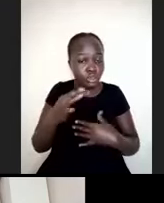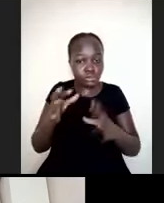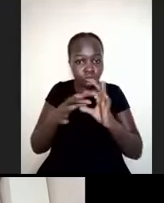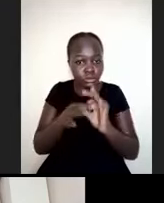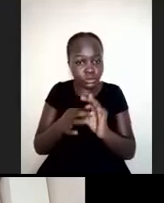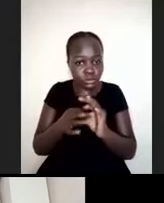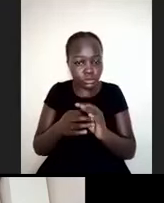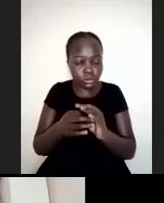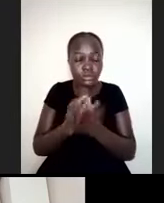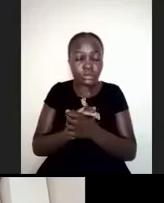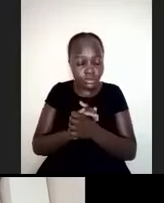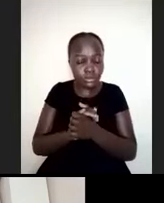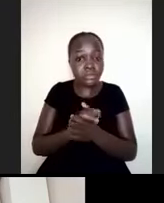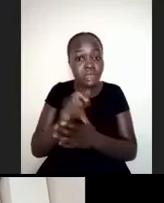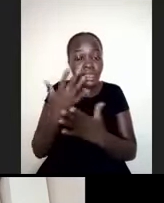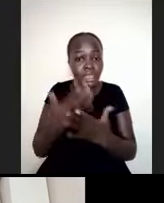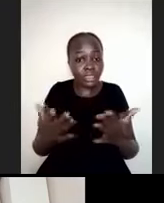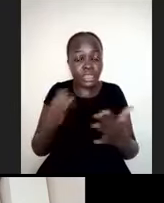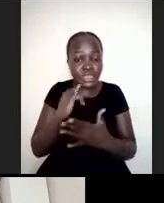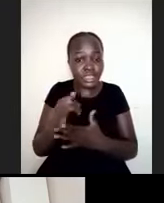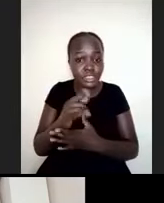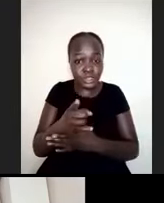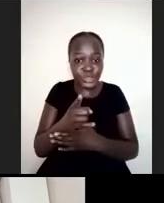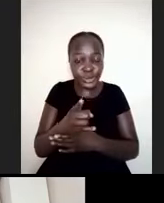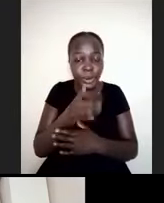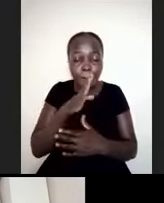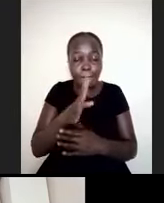you. Another thing is you devalue yourself